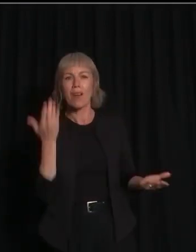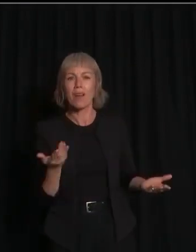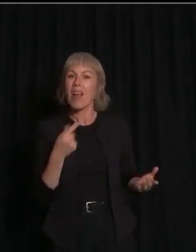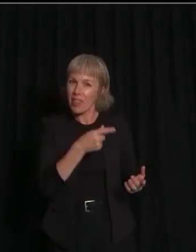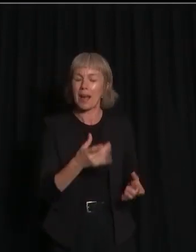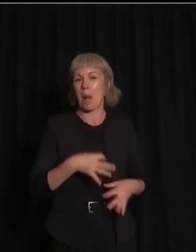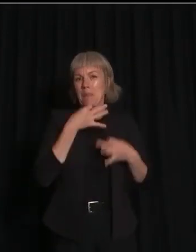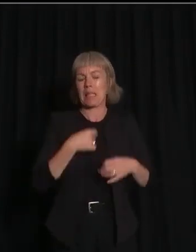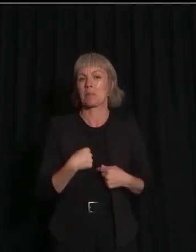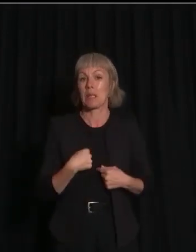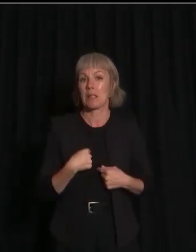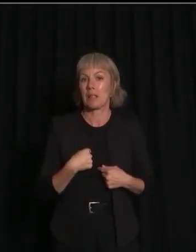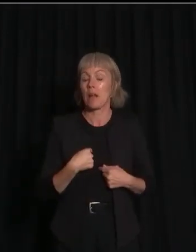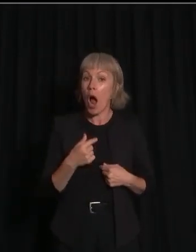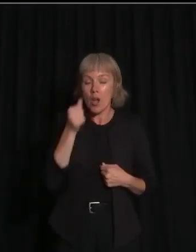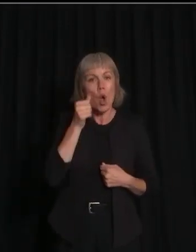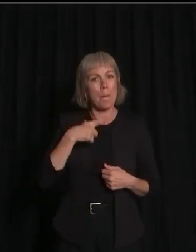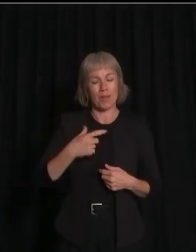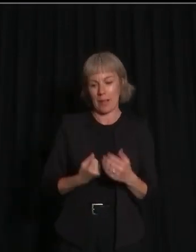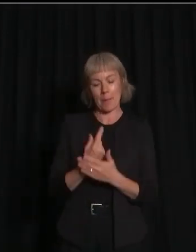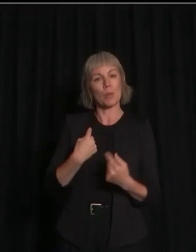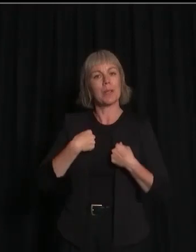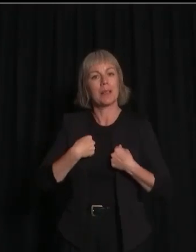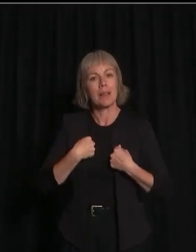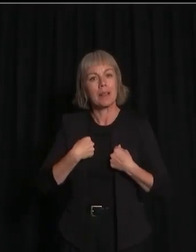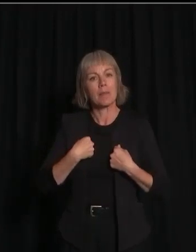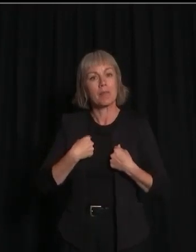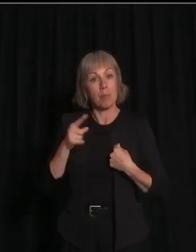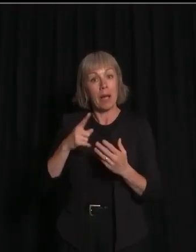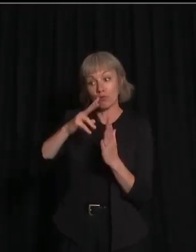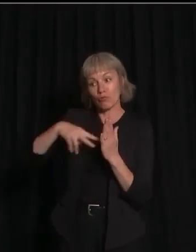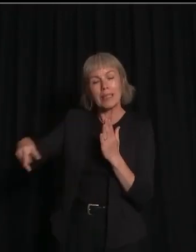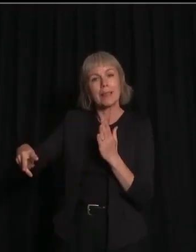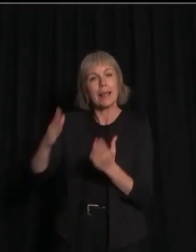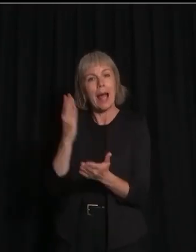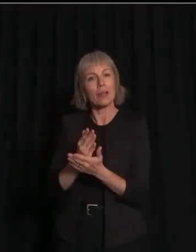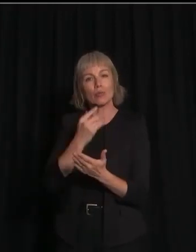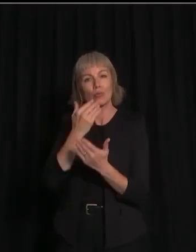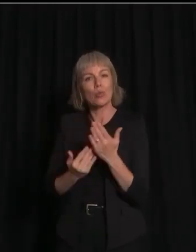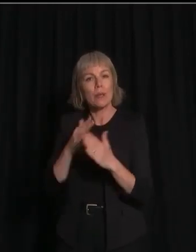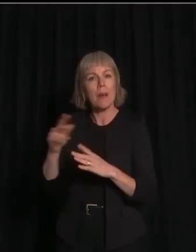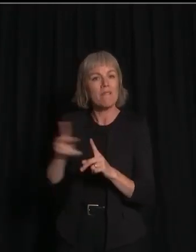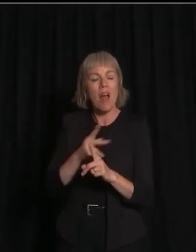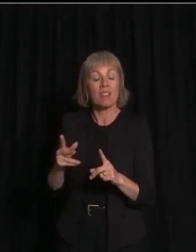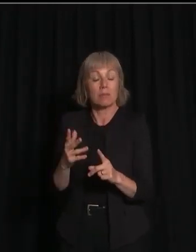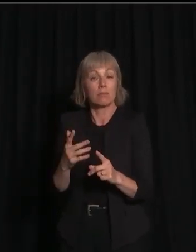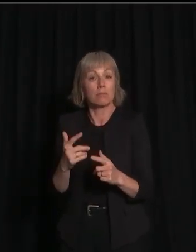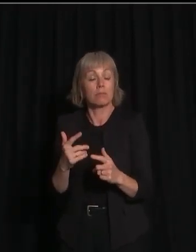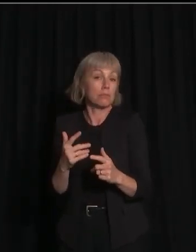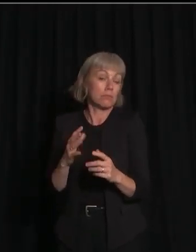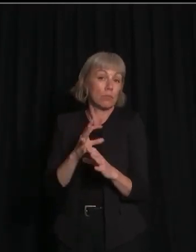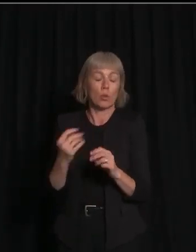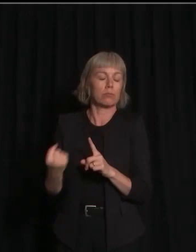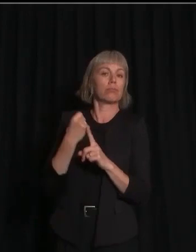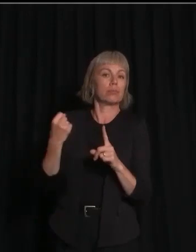reading about it happening to other people doesn't upset me that much, but being told that it didn't happen, That's what upsets me. Or being told, oh, what happened to you